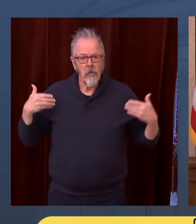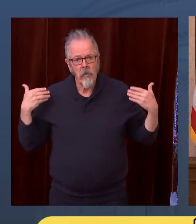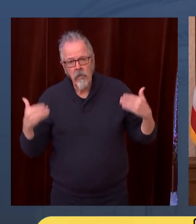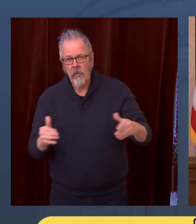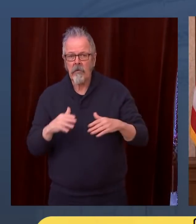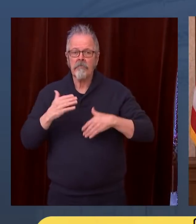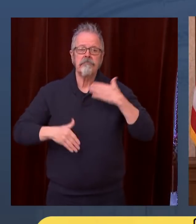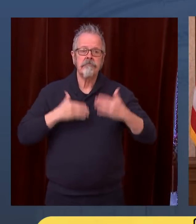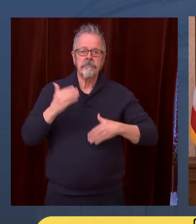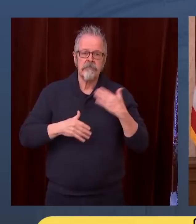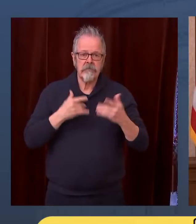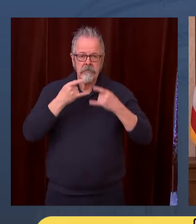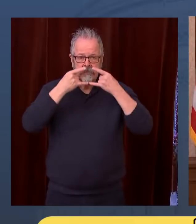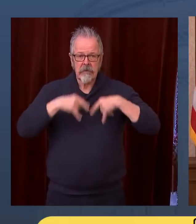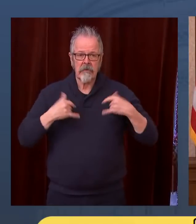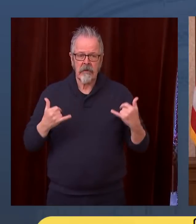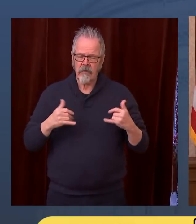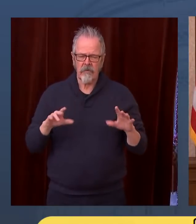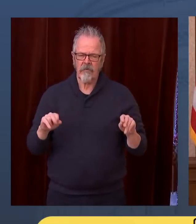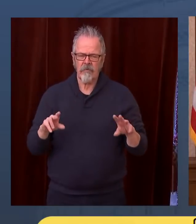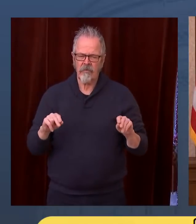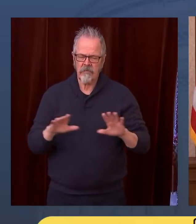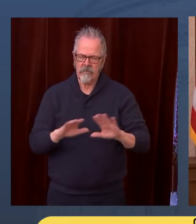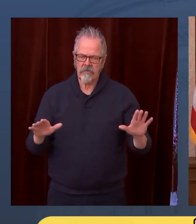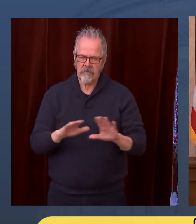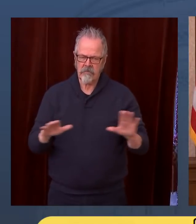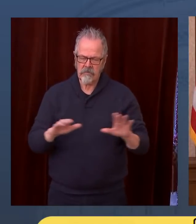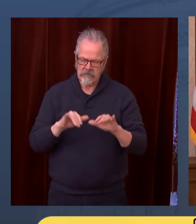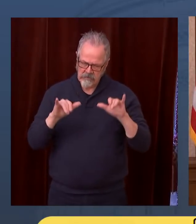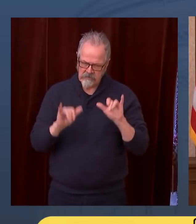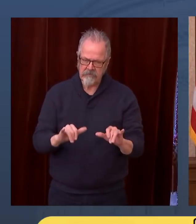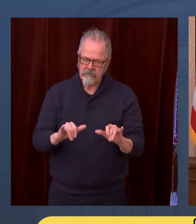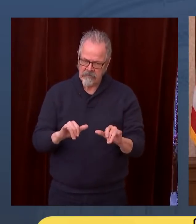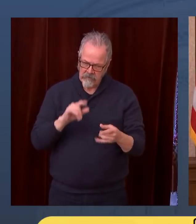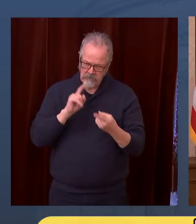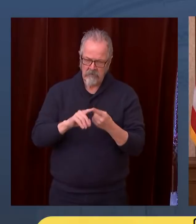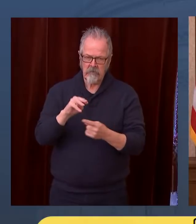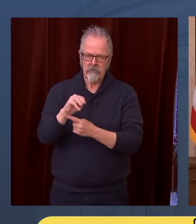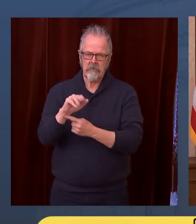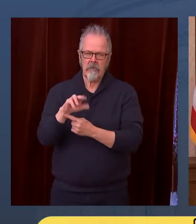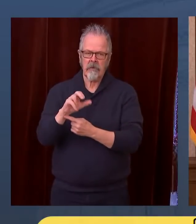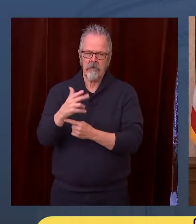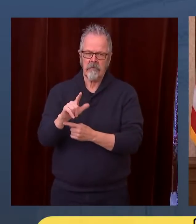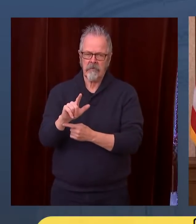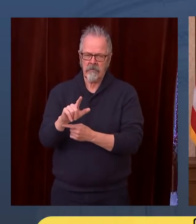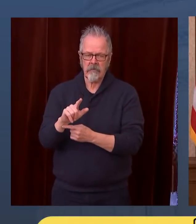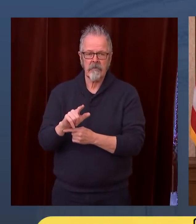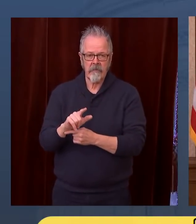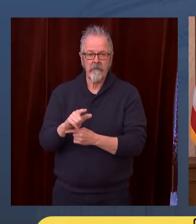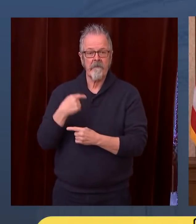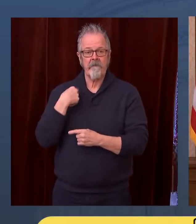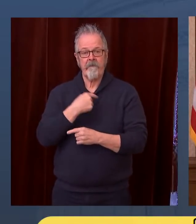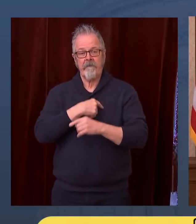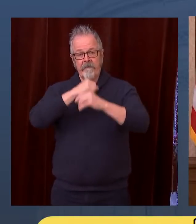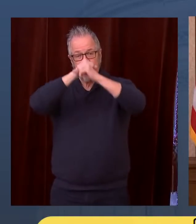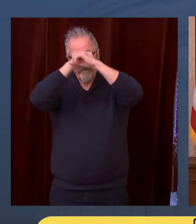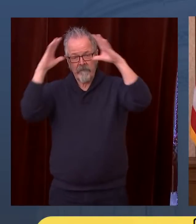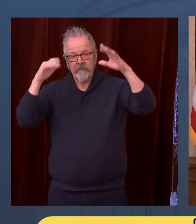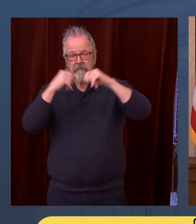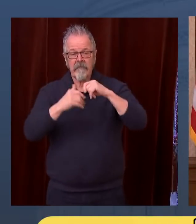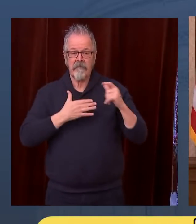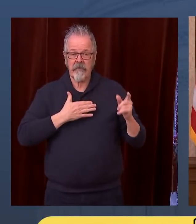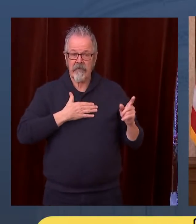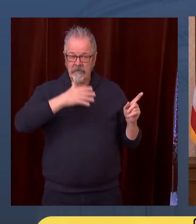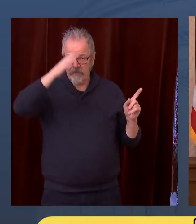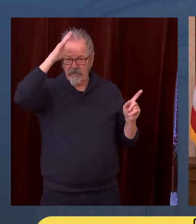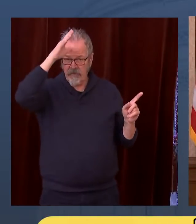think about how to think about this, I think about my dad, who was a track coach at South High School in Seattle. And he always